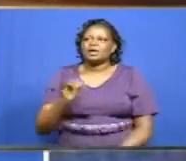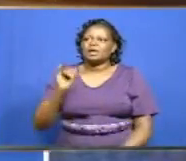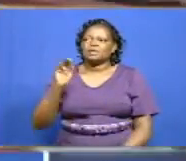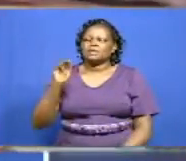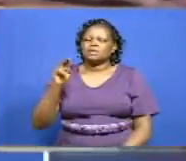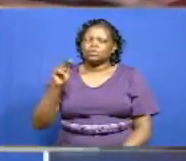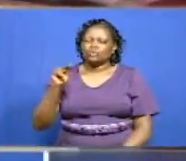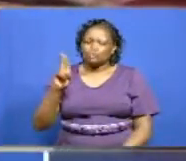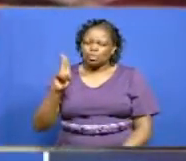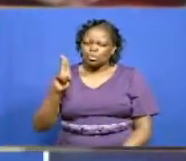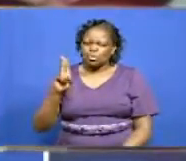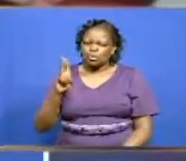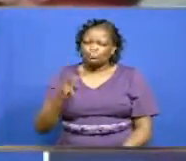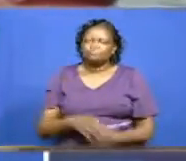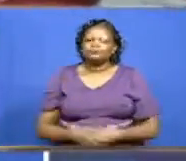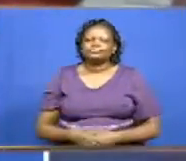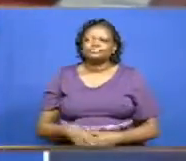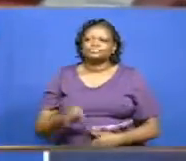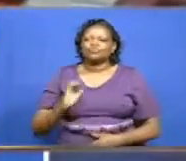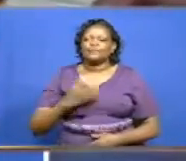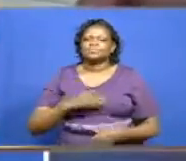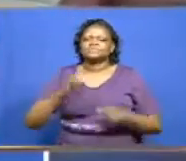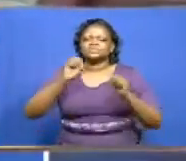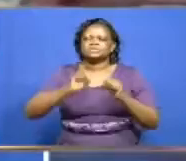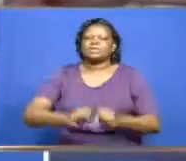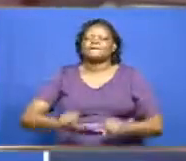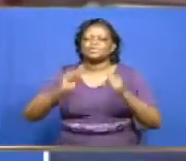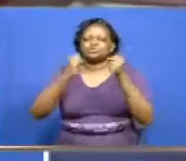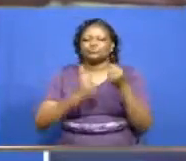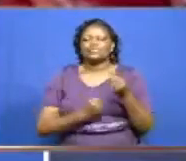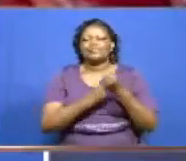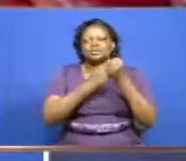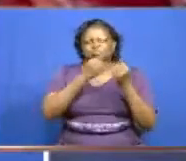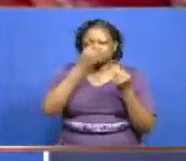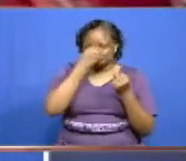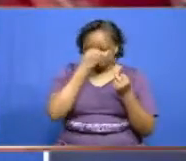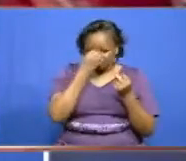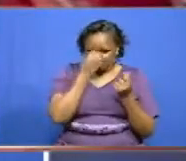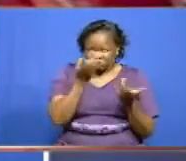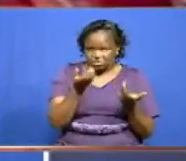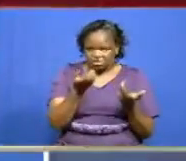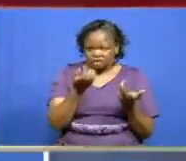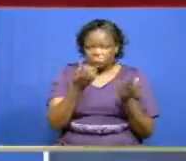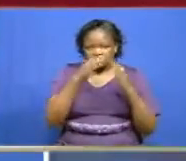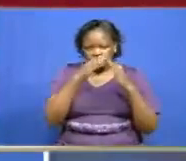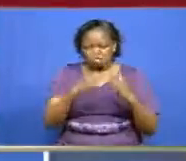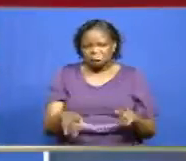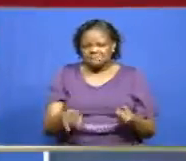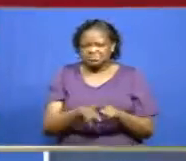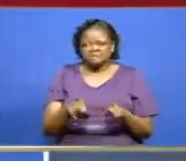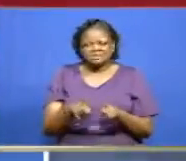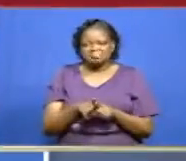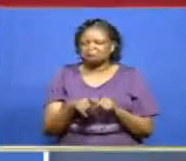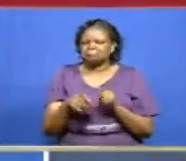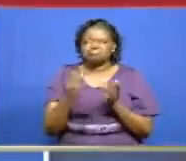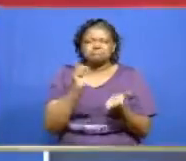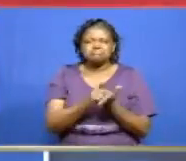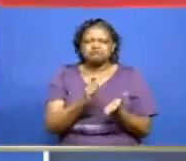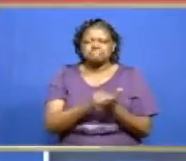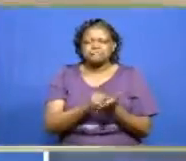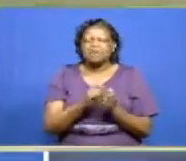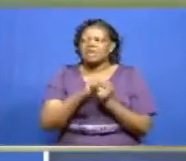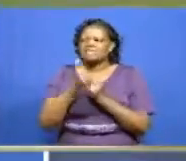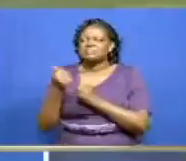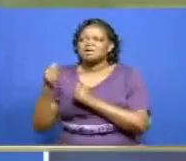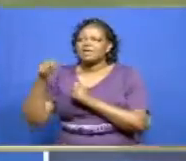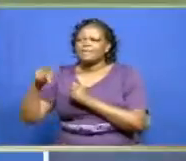respectively. Committee chairpersons allied to Deputy President William Ruto in houses were also replaced with MPs